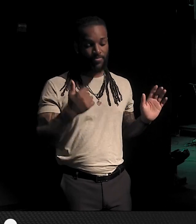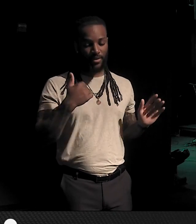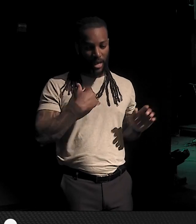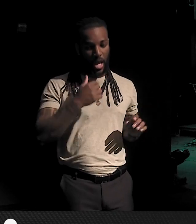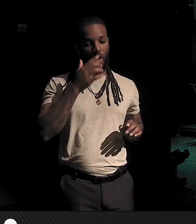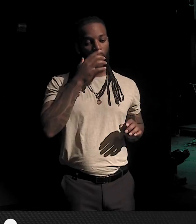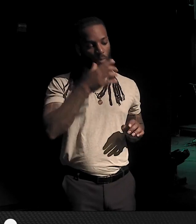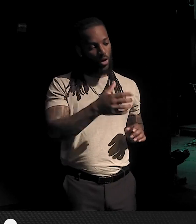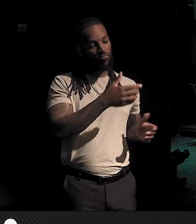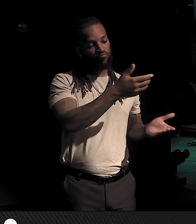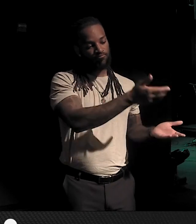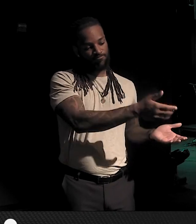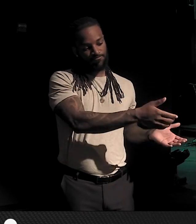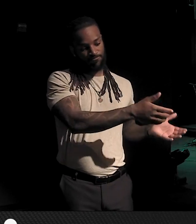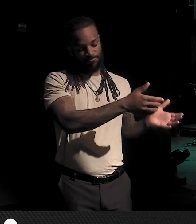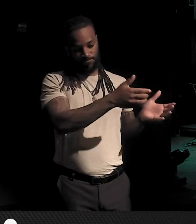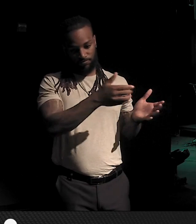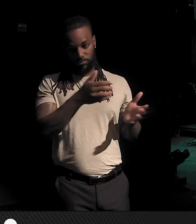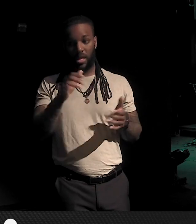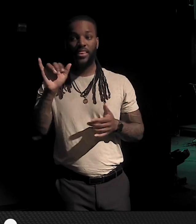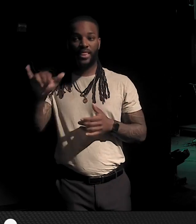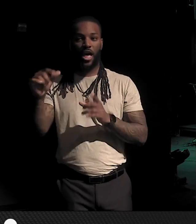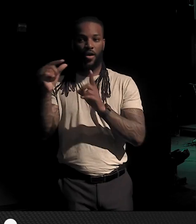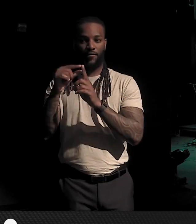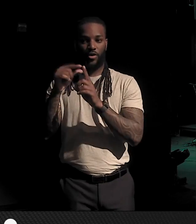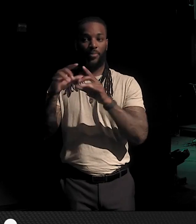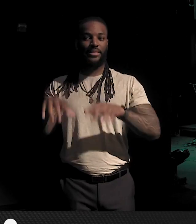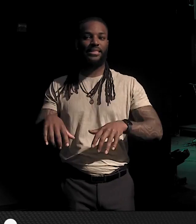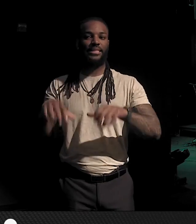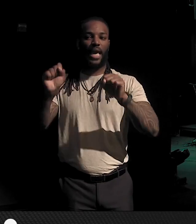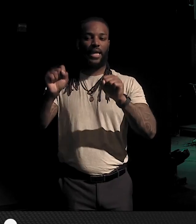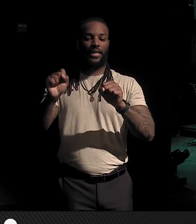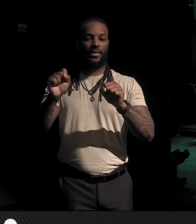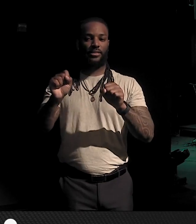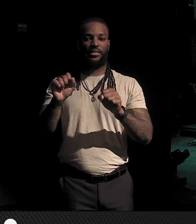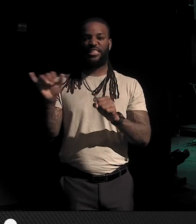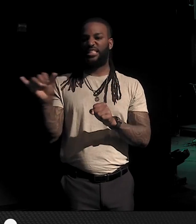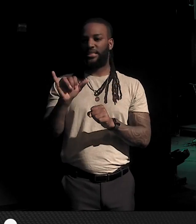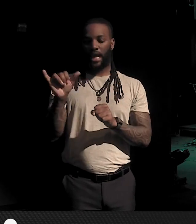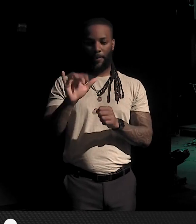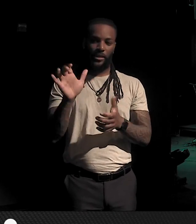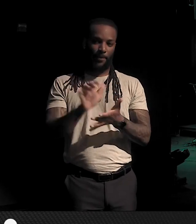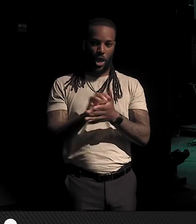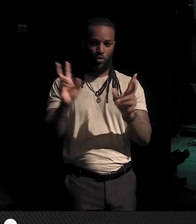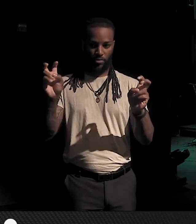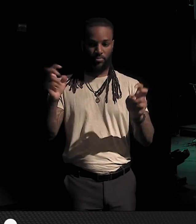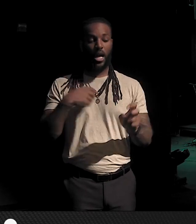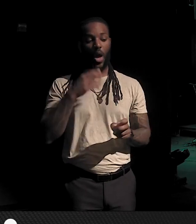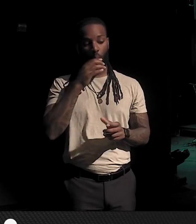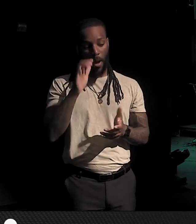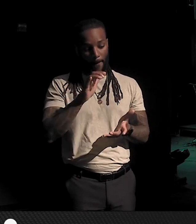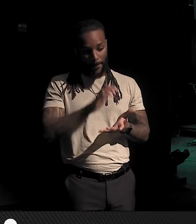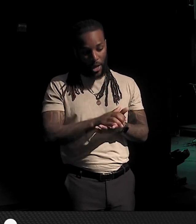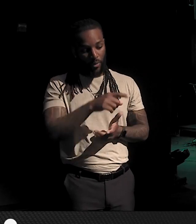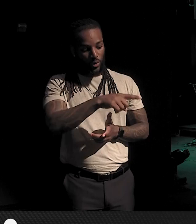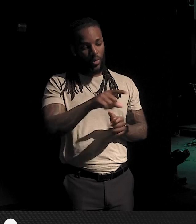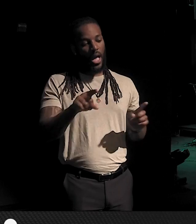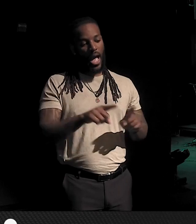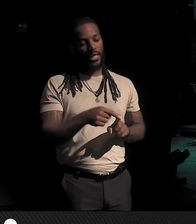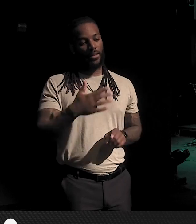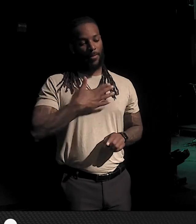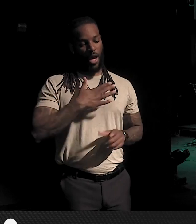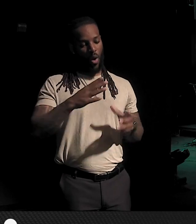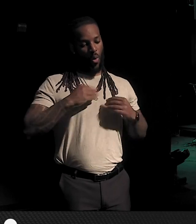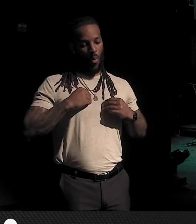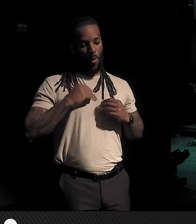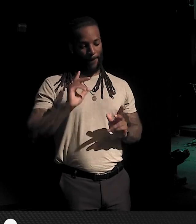to take you, and that verb take in Hebrew is the same as marry. I'm going to marry you as my own